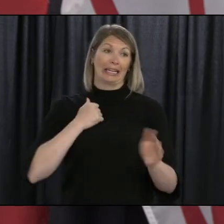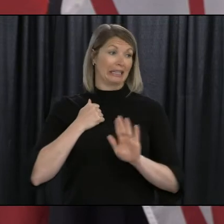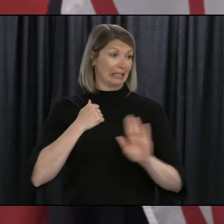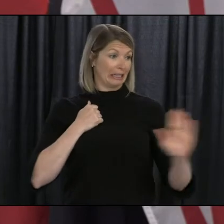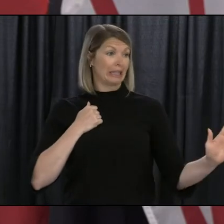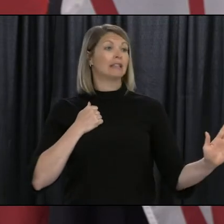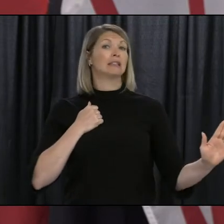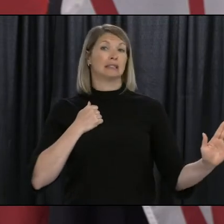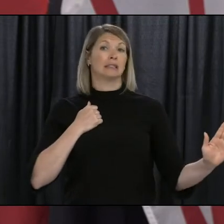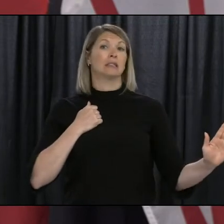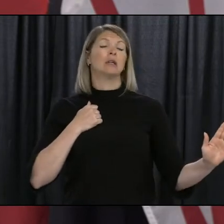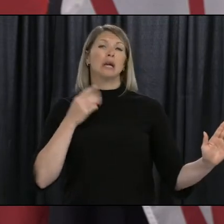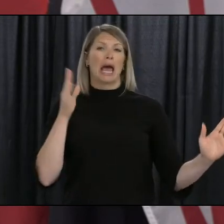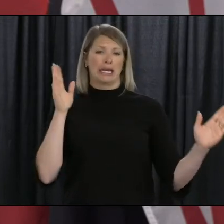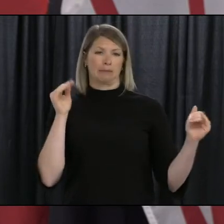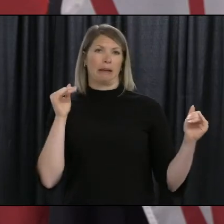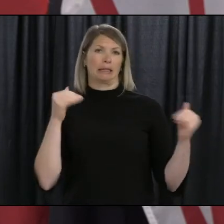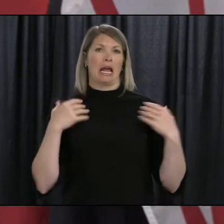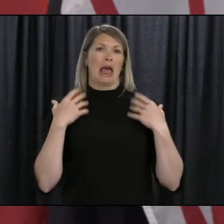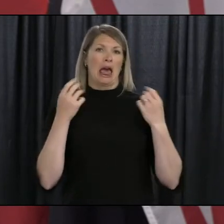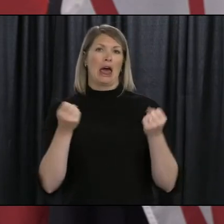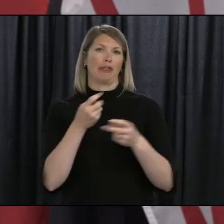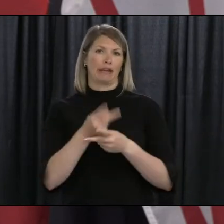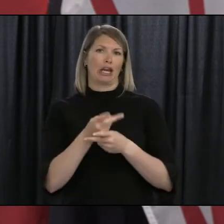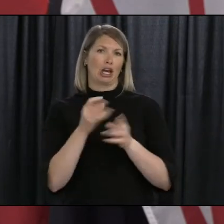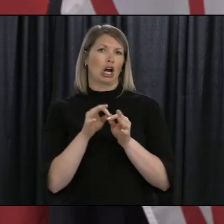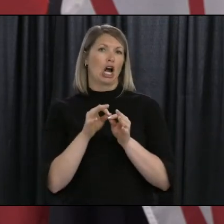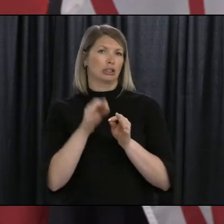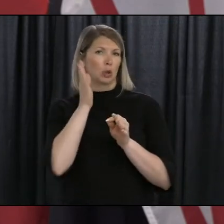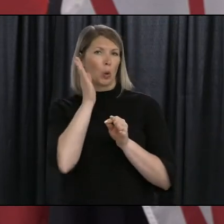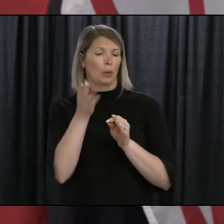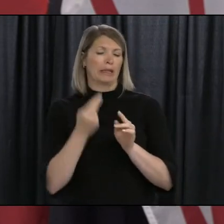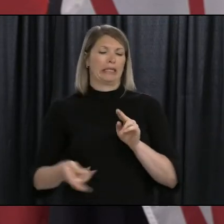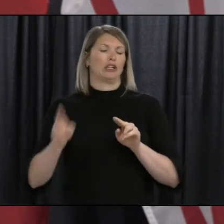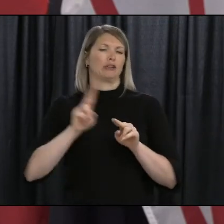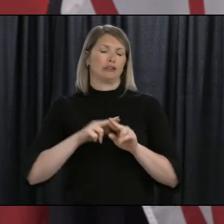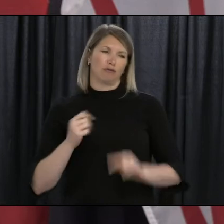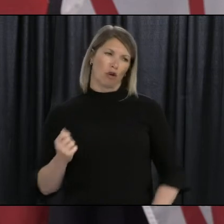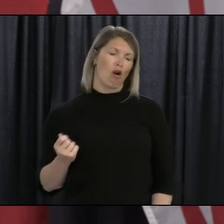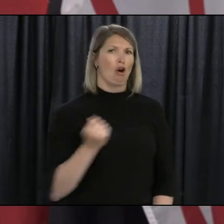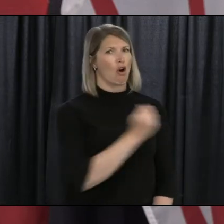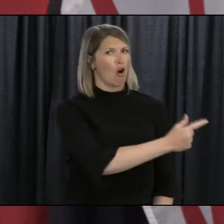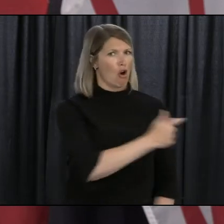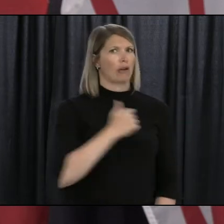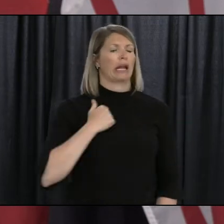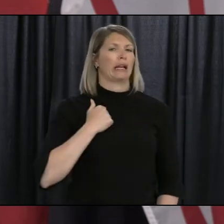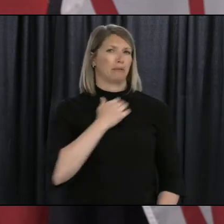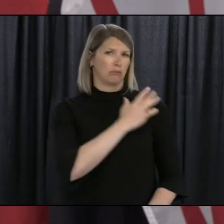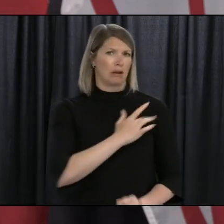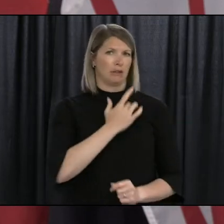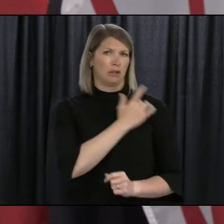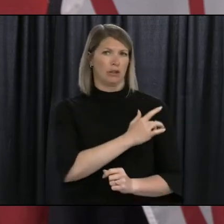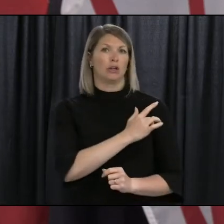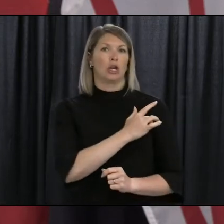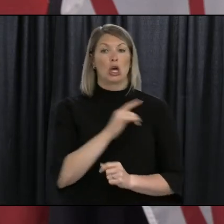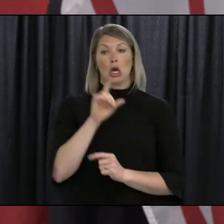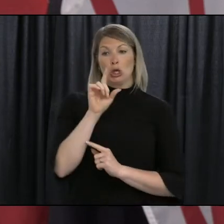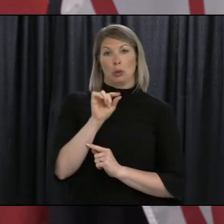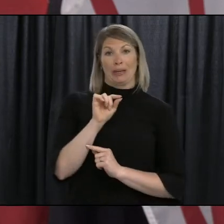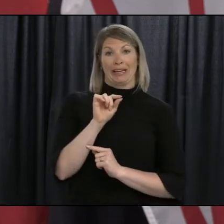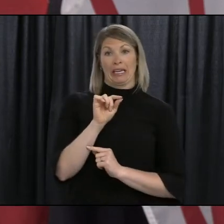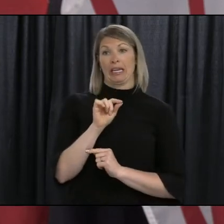will increase healthcare costs. While we are not in a position to provide you with a firm 2020-21